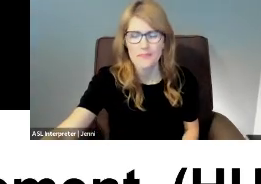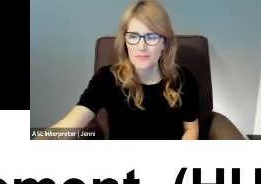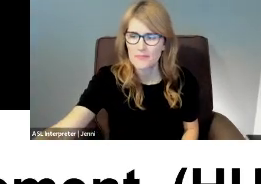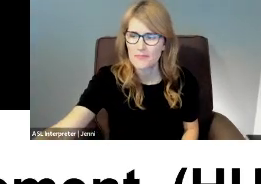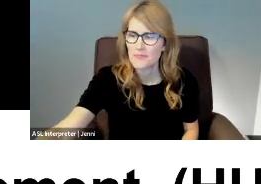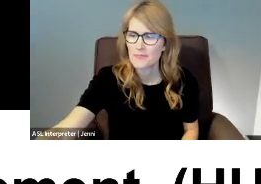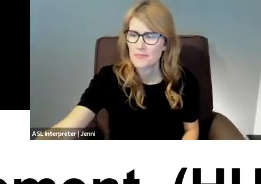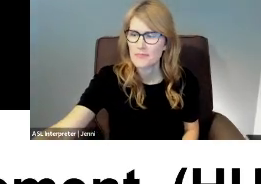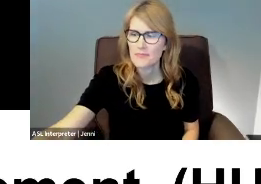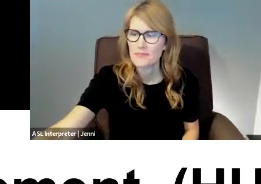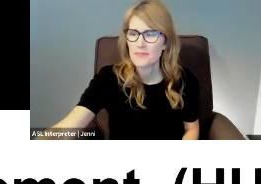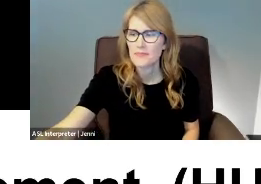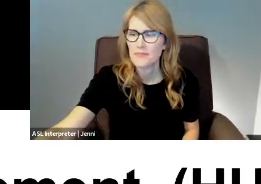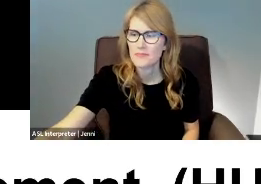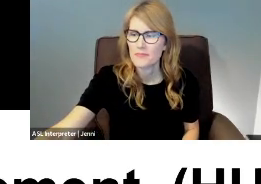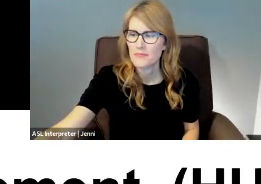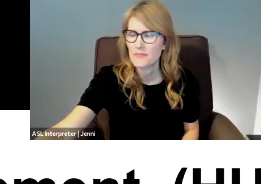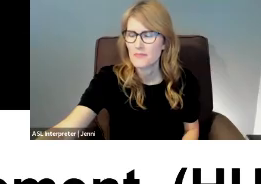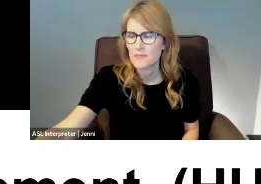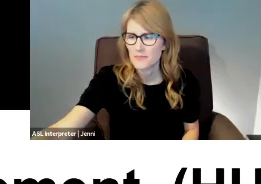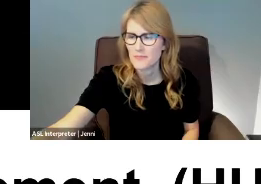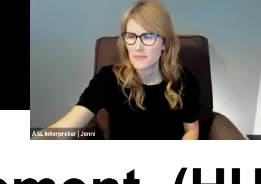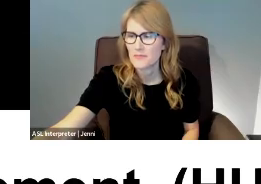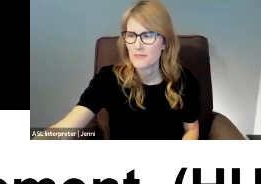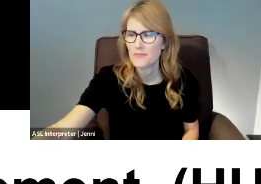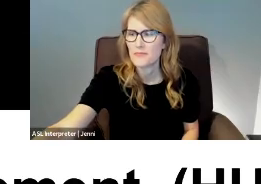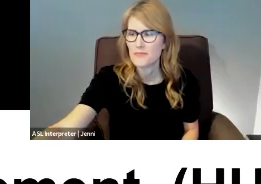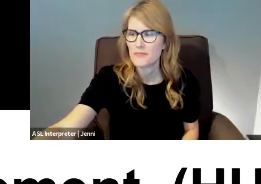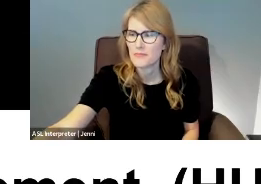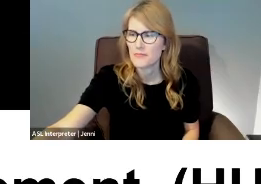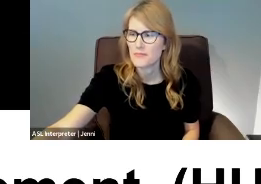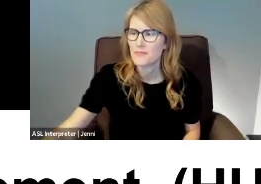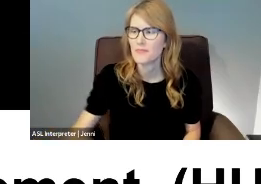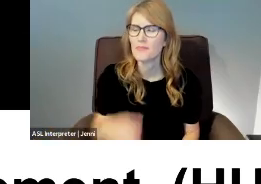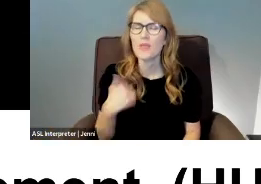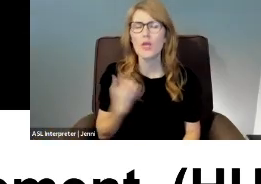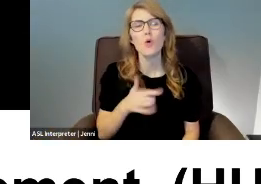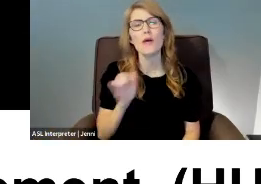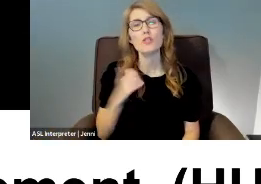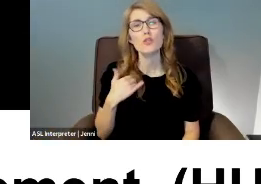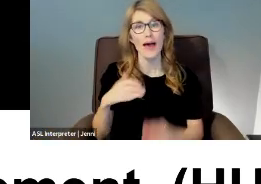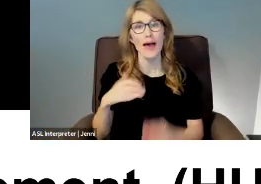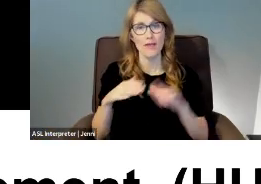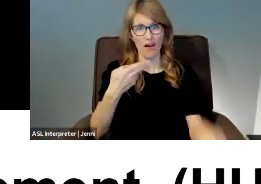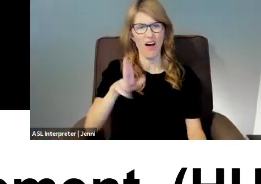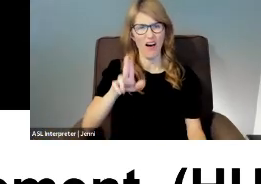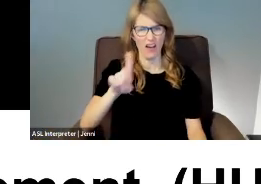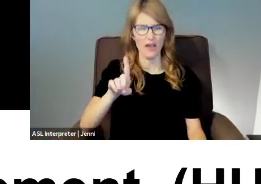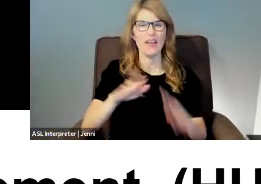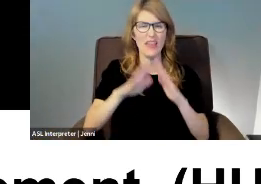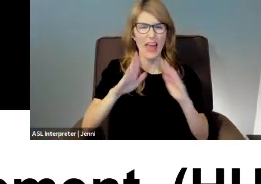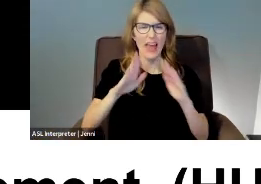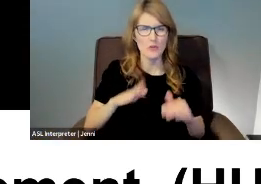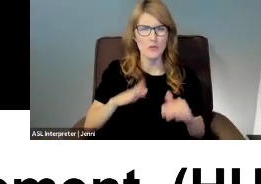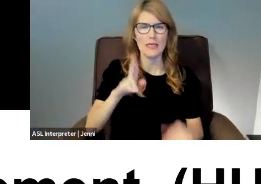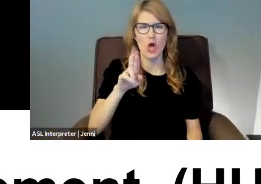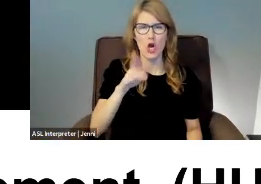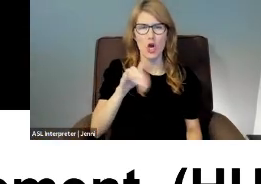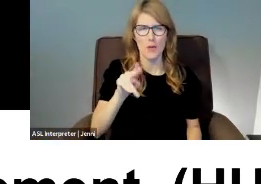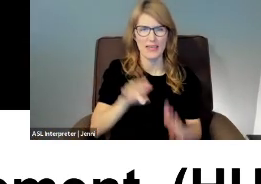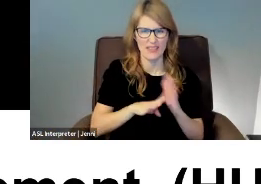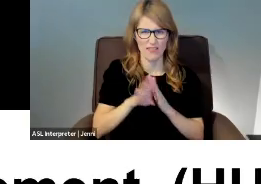We also have the Housing and Urban Development, or HUD. They offer the